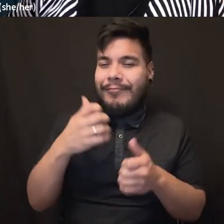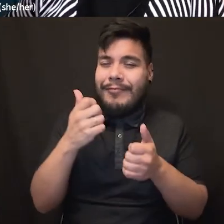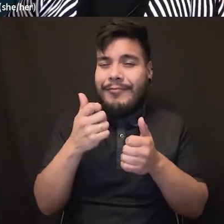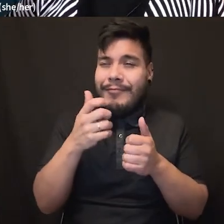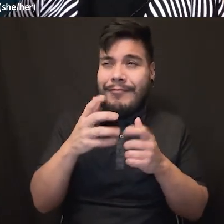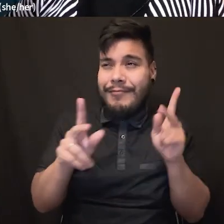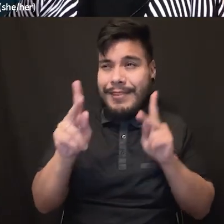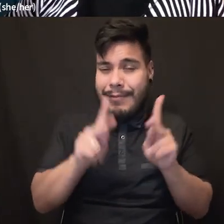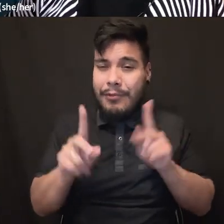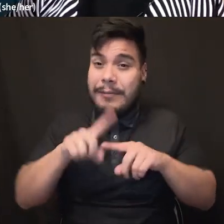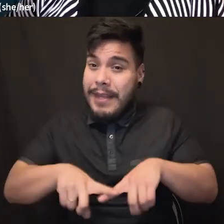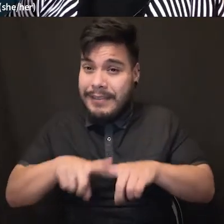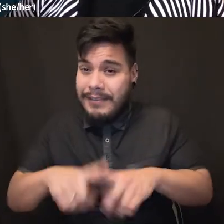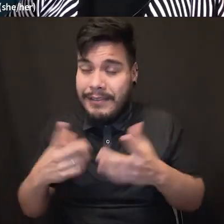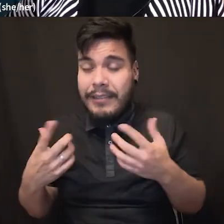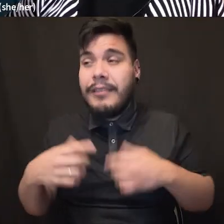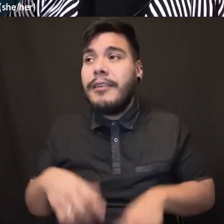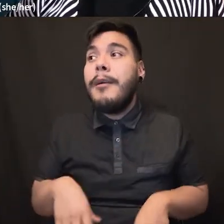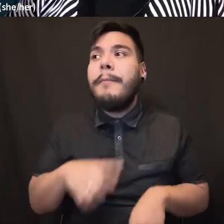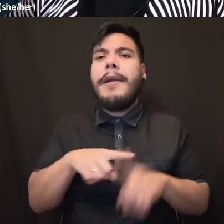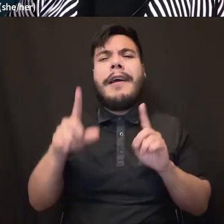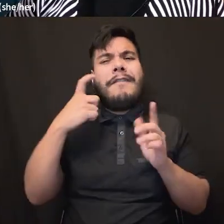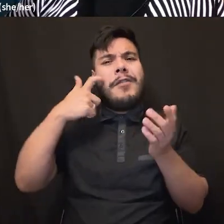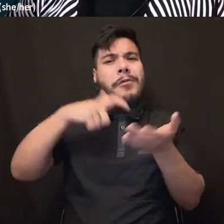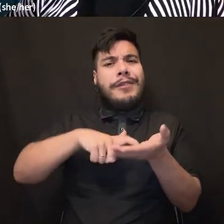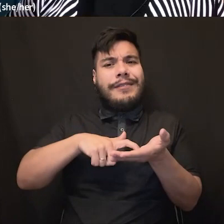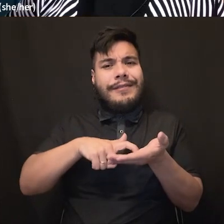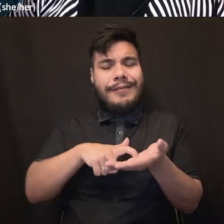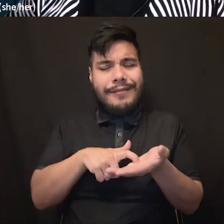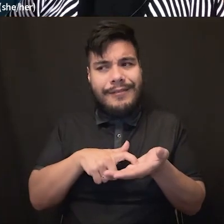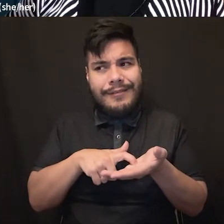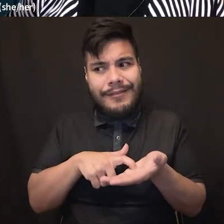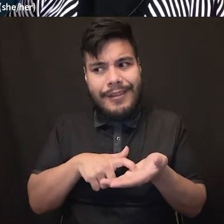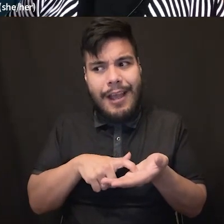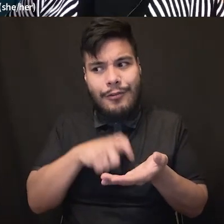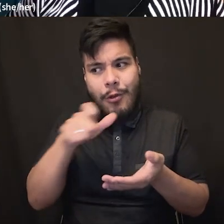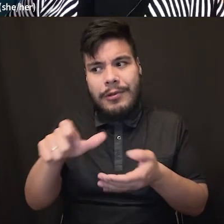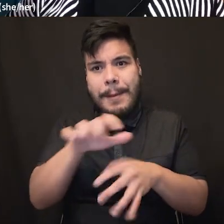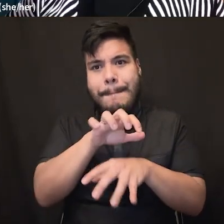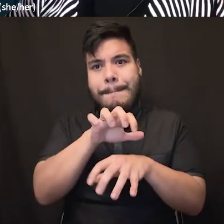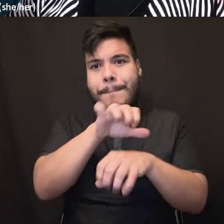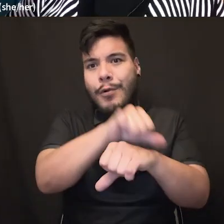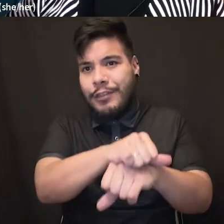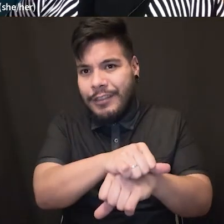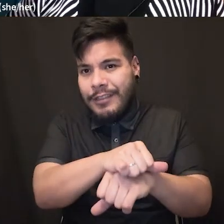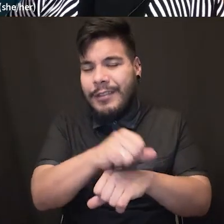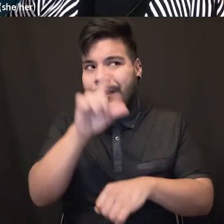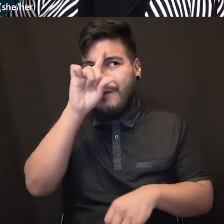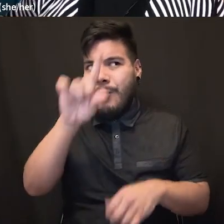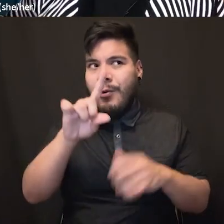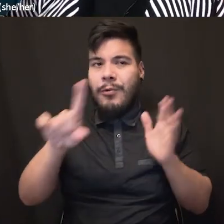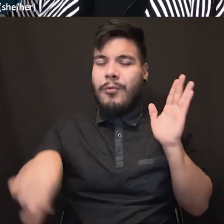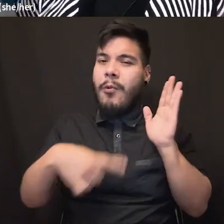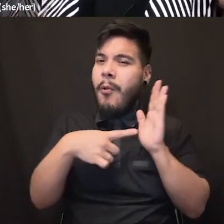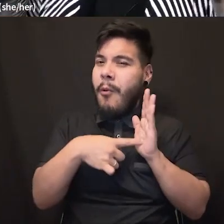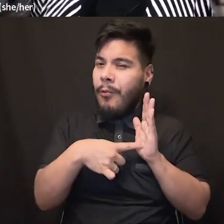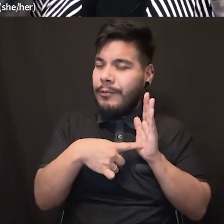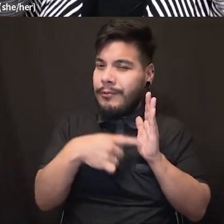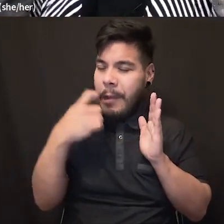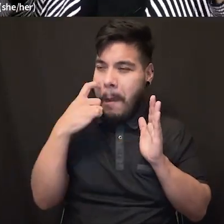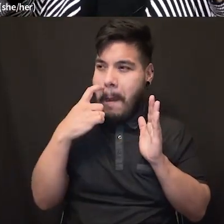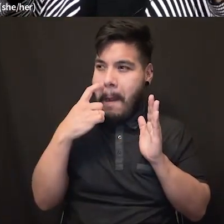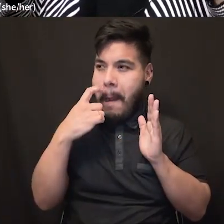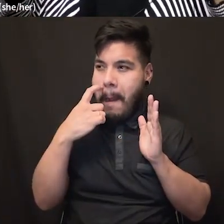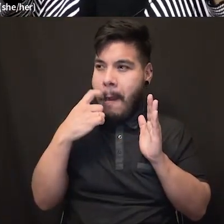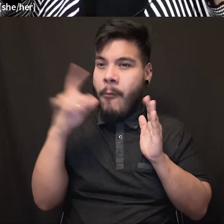but what I've noticed is that, like, I don't get booked for the roles where I have to